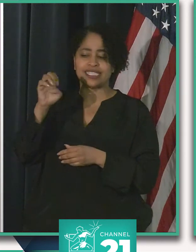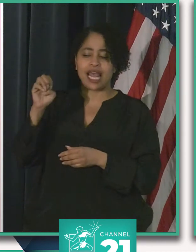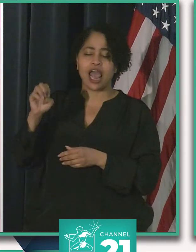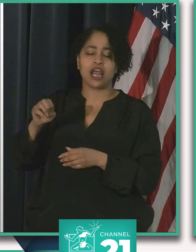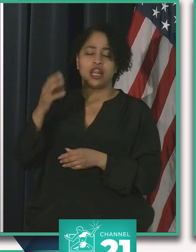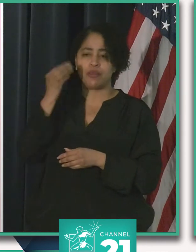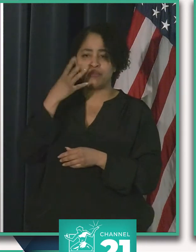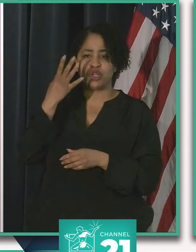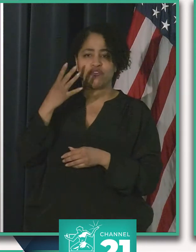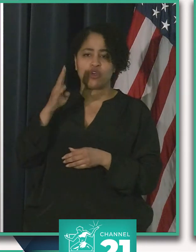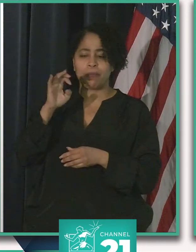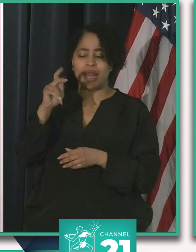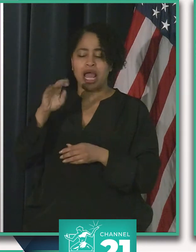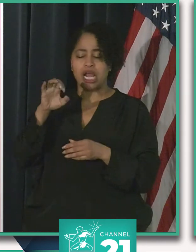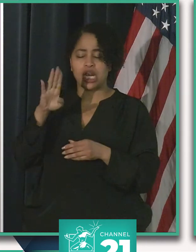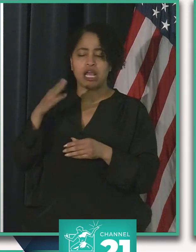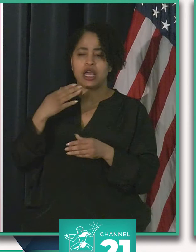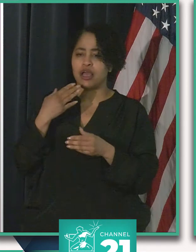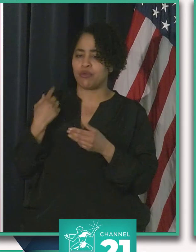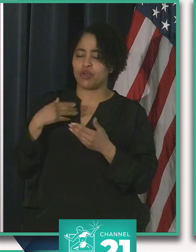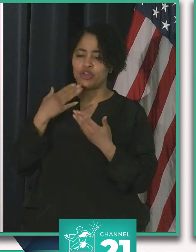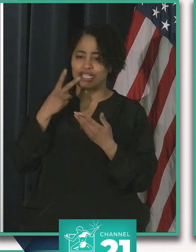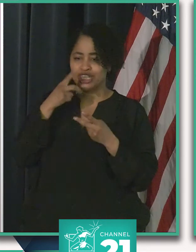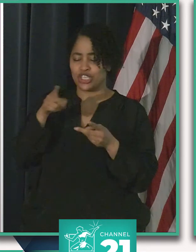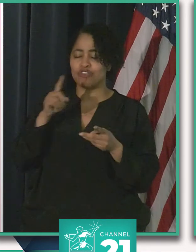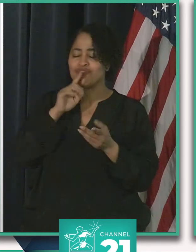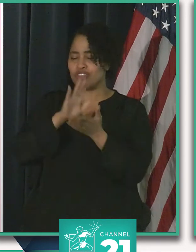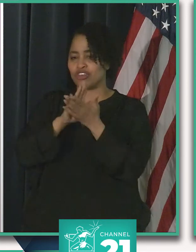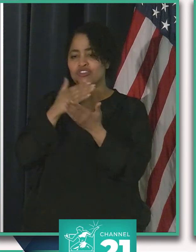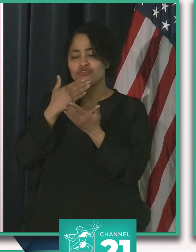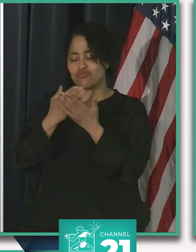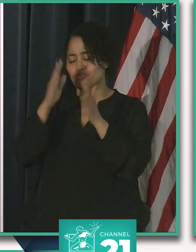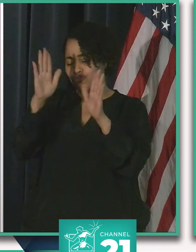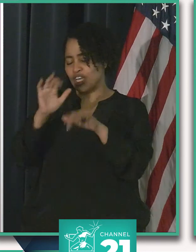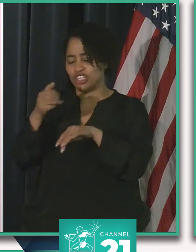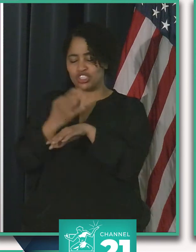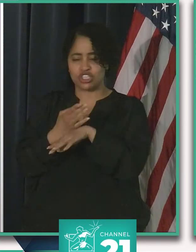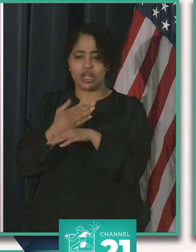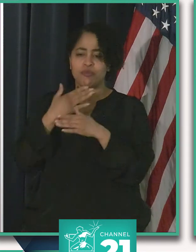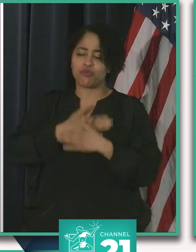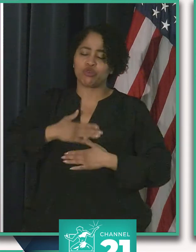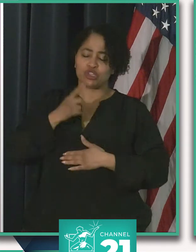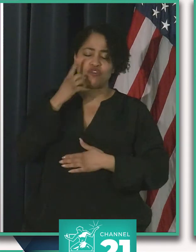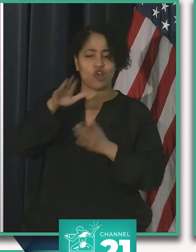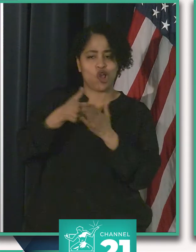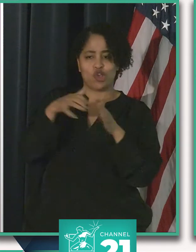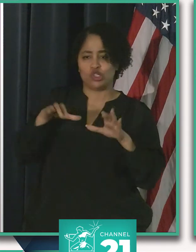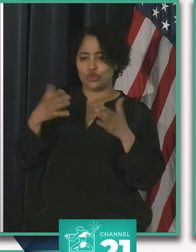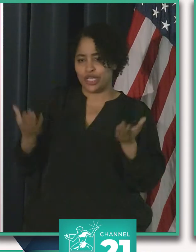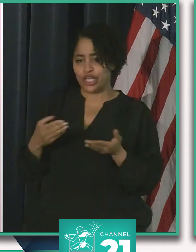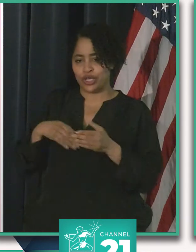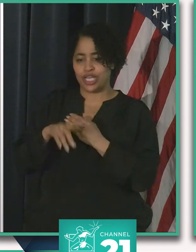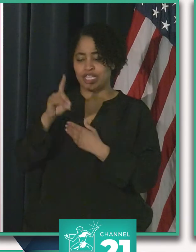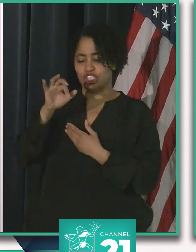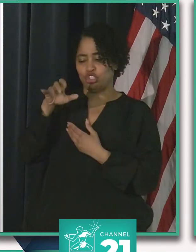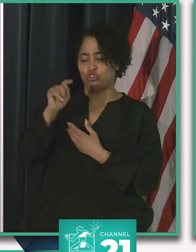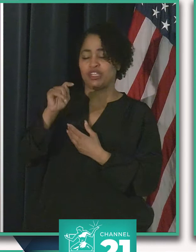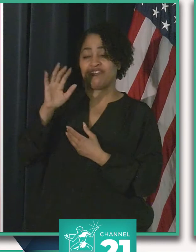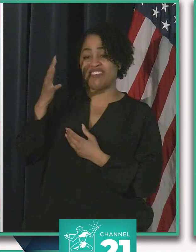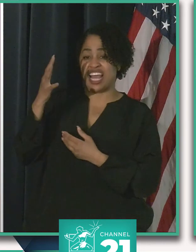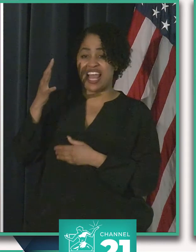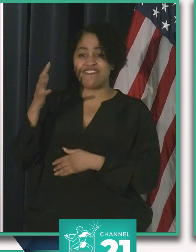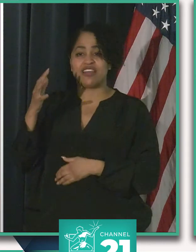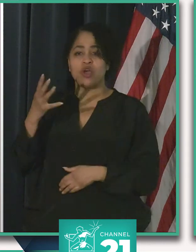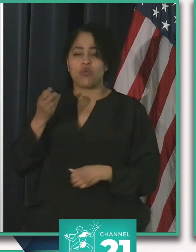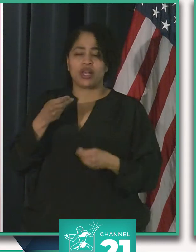Club. It's good to see you all. Good to talk Great to you. Job. We really appreciate you, Mayor, for all that you do here in District 5. Wanted to